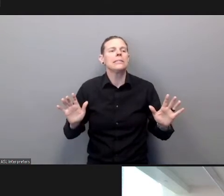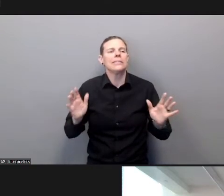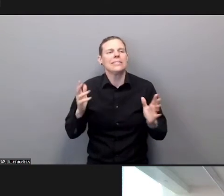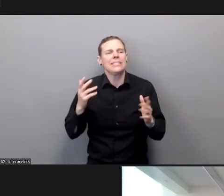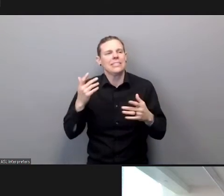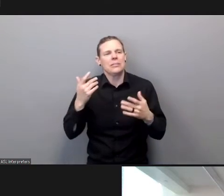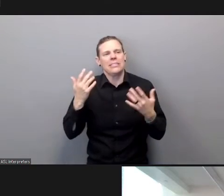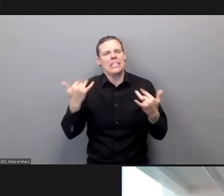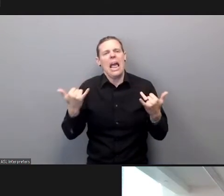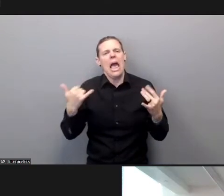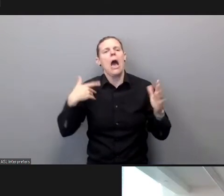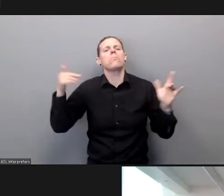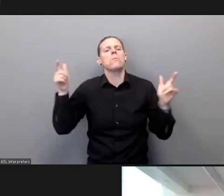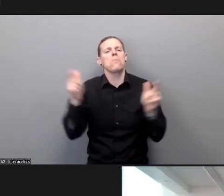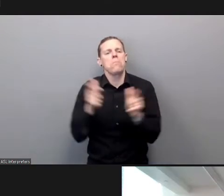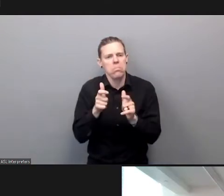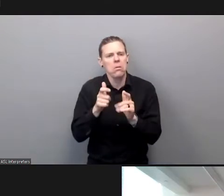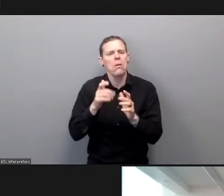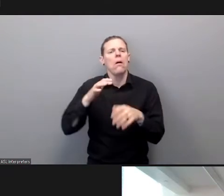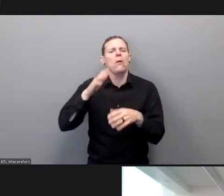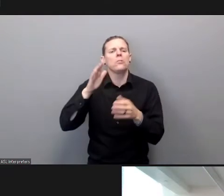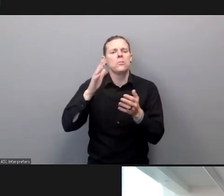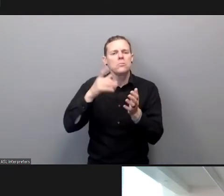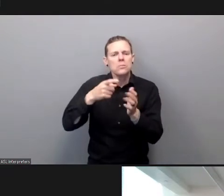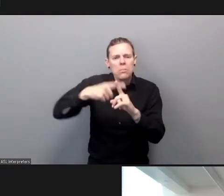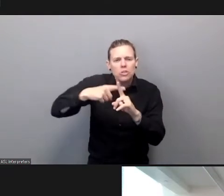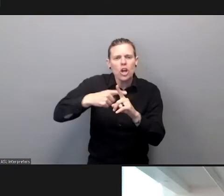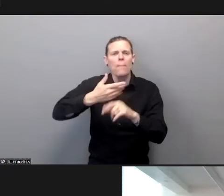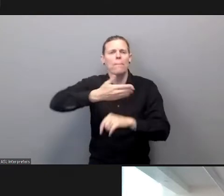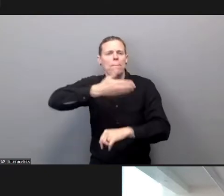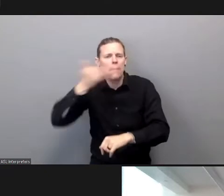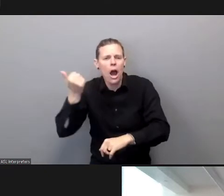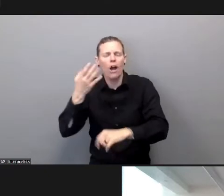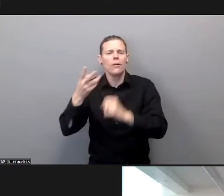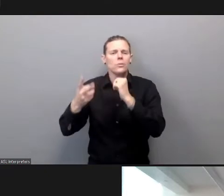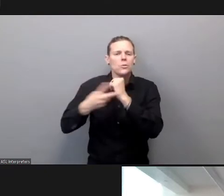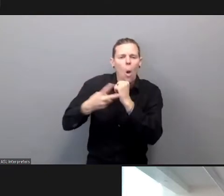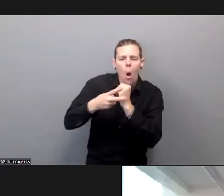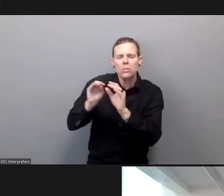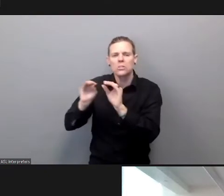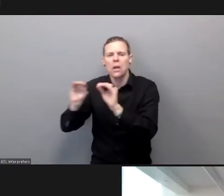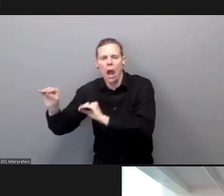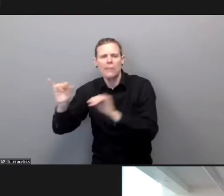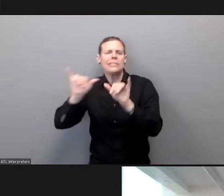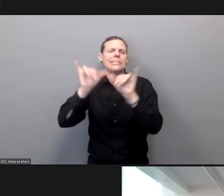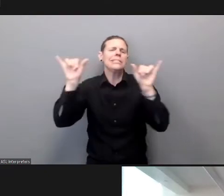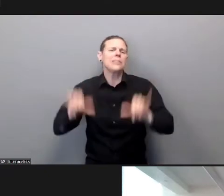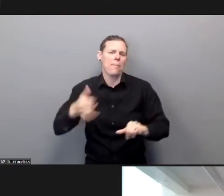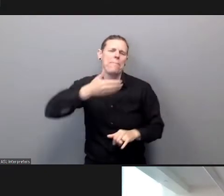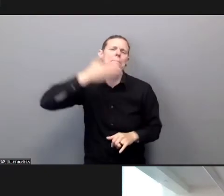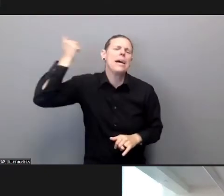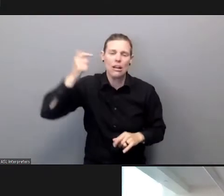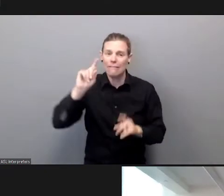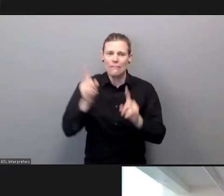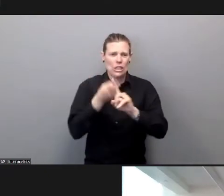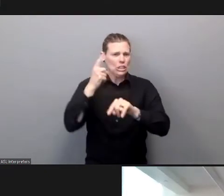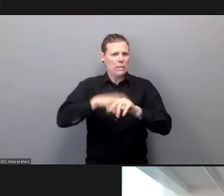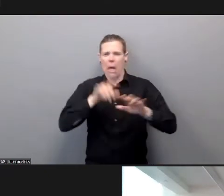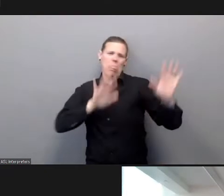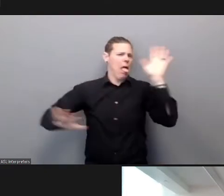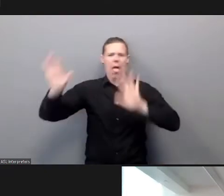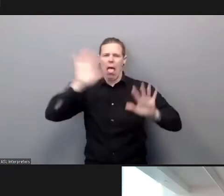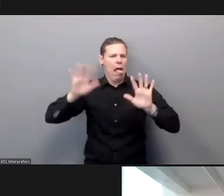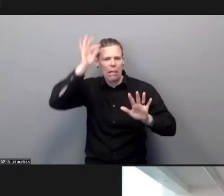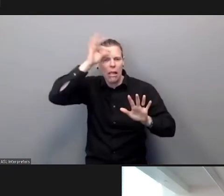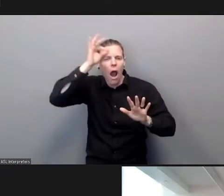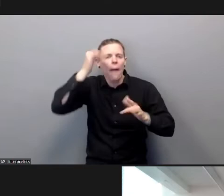temperature requirements for storage have been significantly relaxed. I think you may